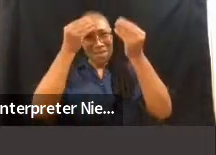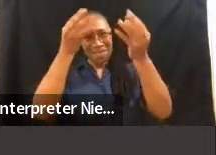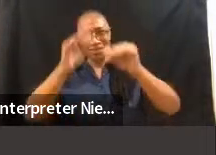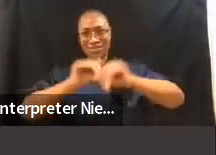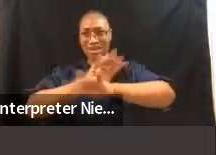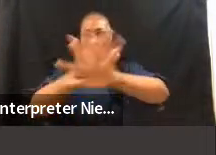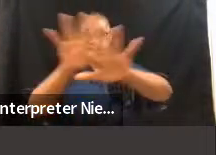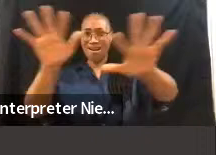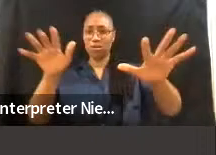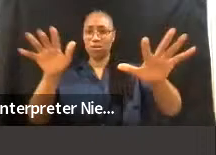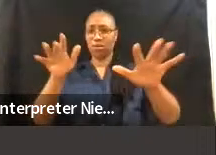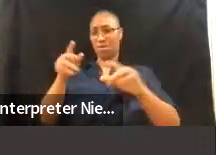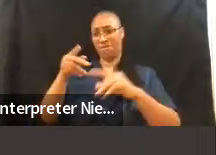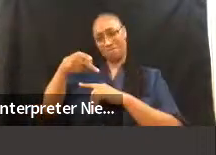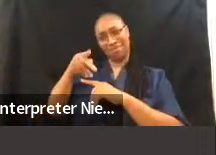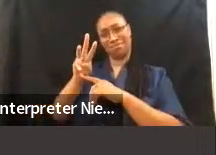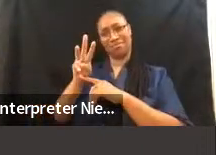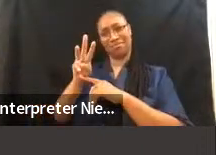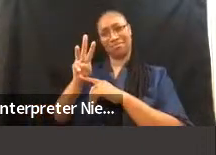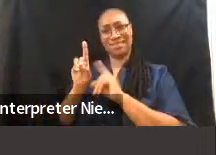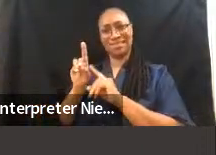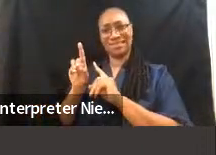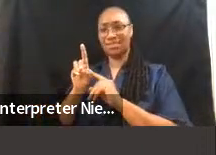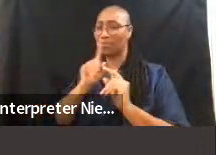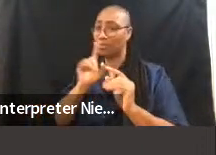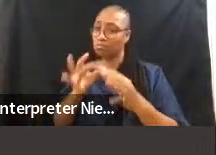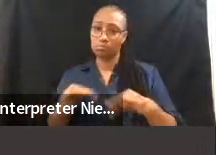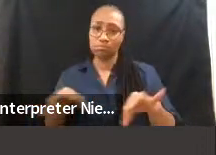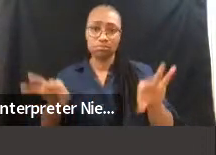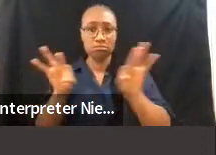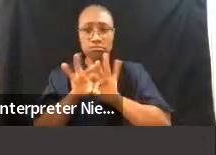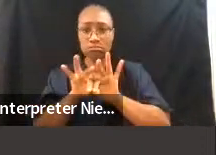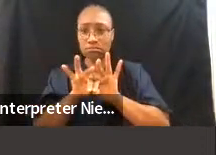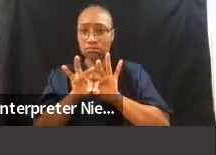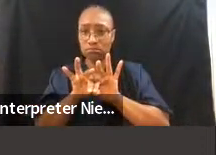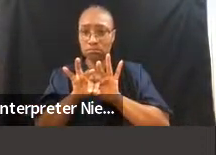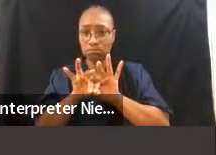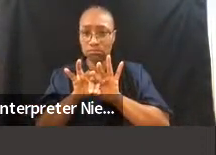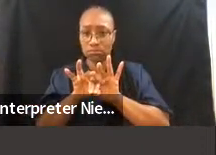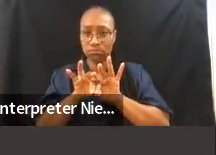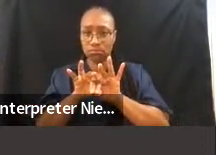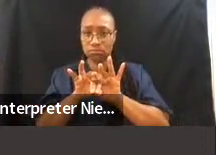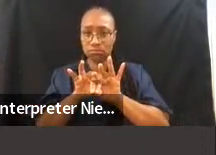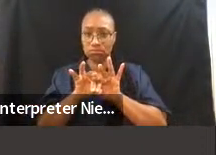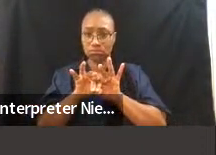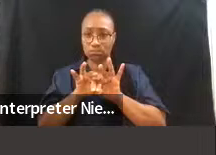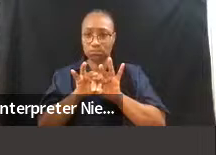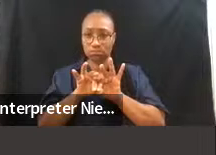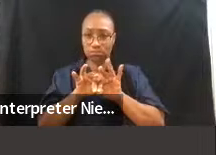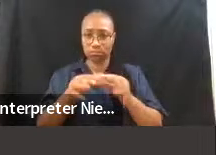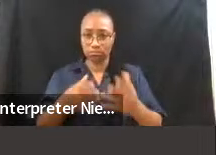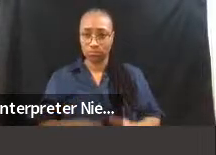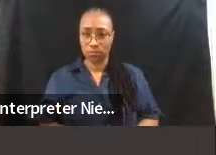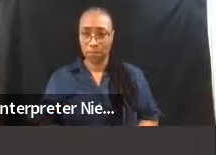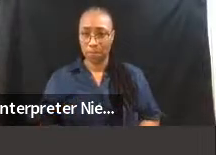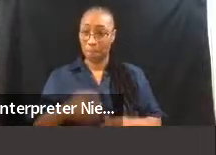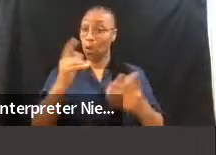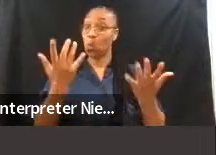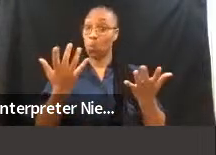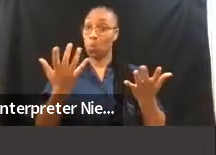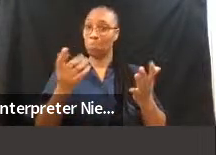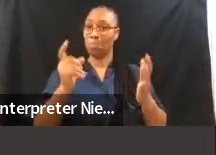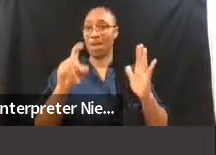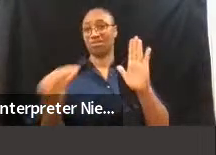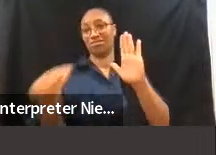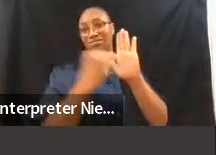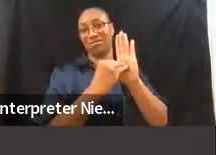not have the force of law until they are adopted by regulation, by an enforcing authority, such as the Department